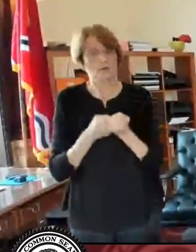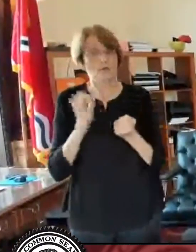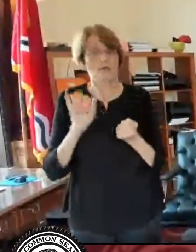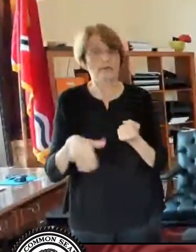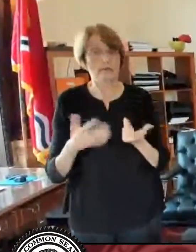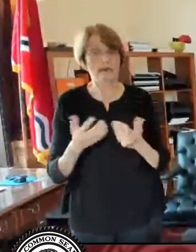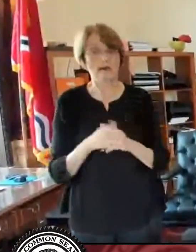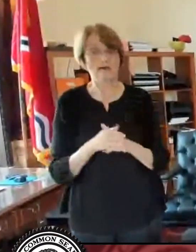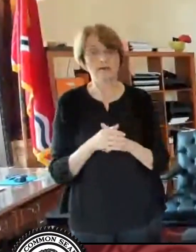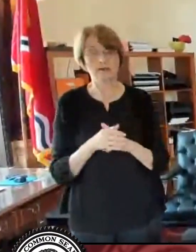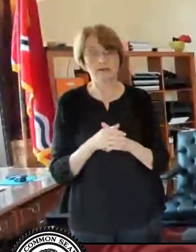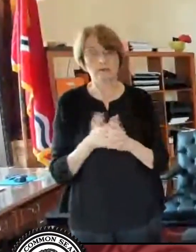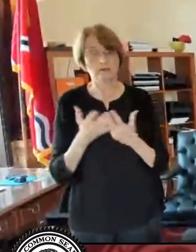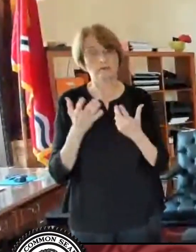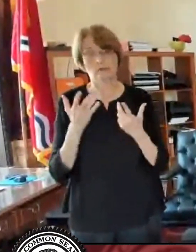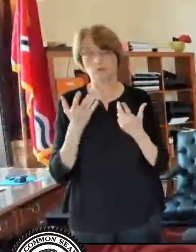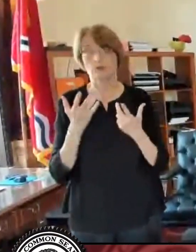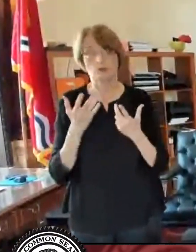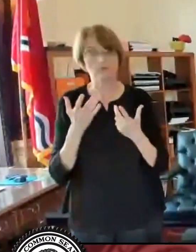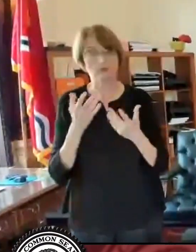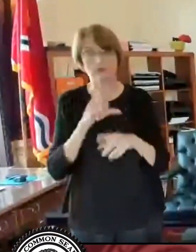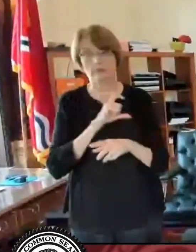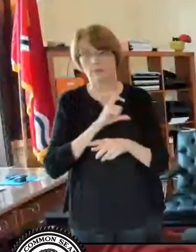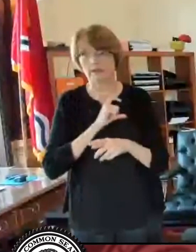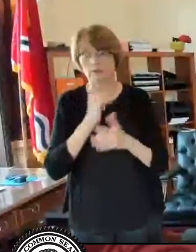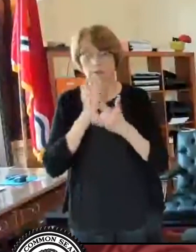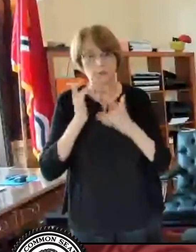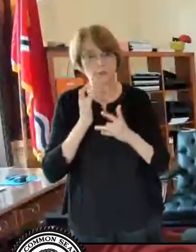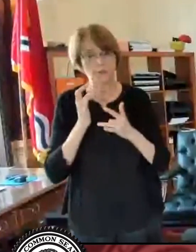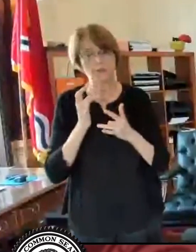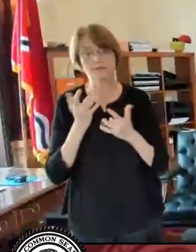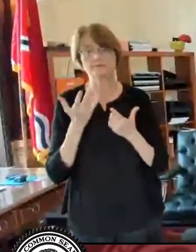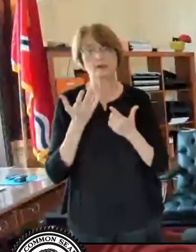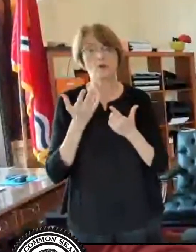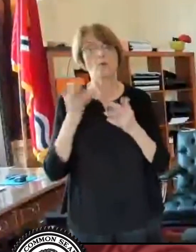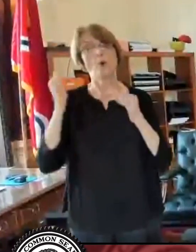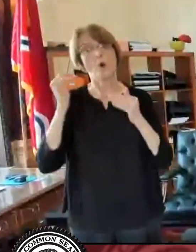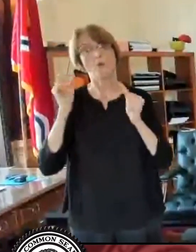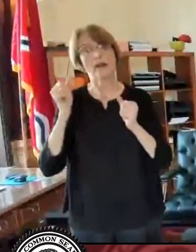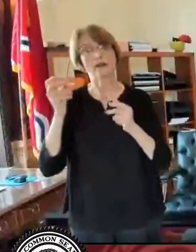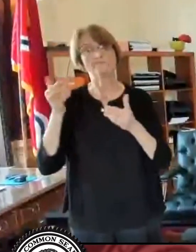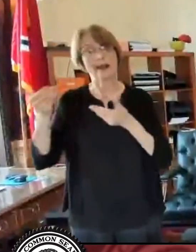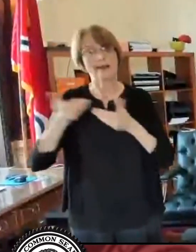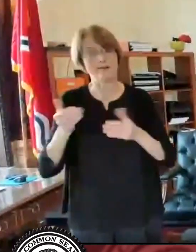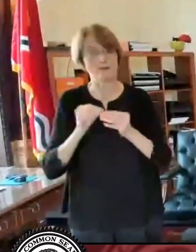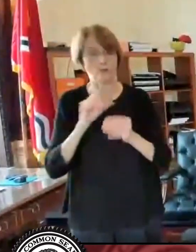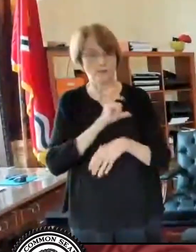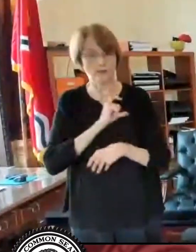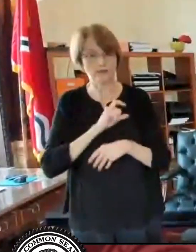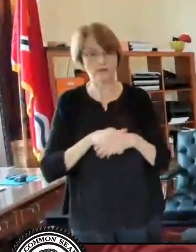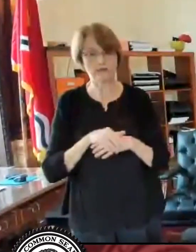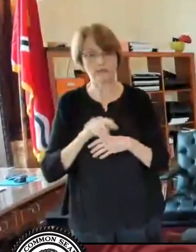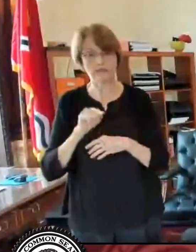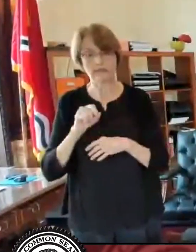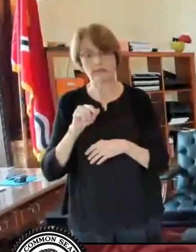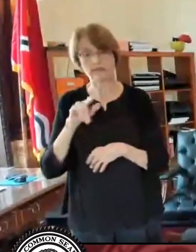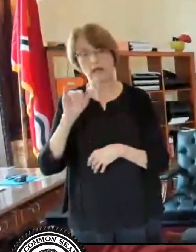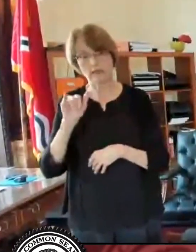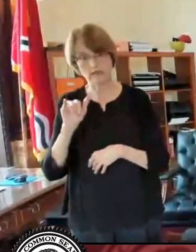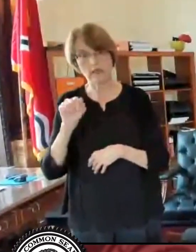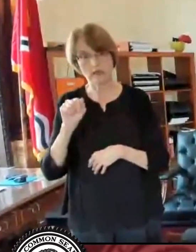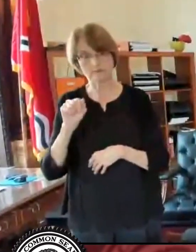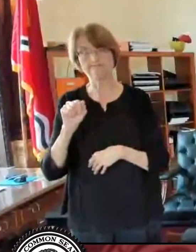to fill the open positions that we have not been able to hire. Tanya's question has to do with rental and mortgage